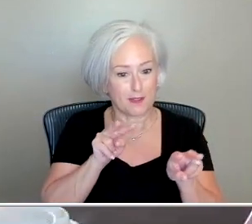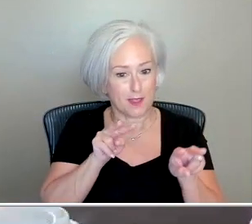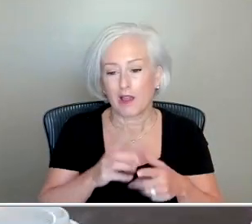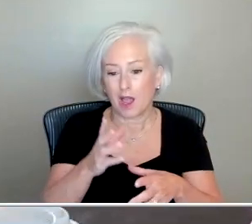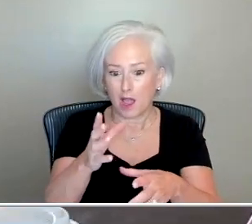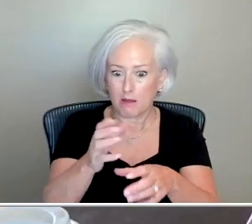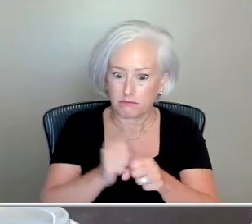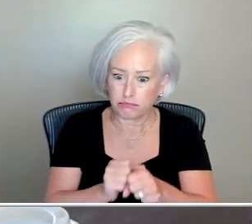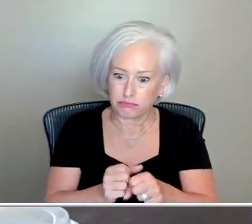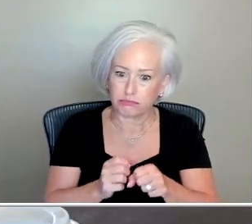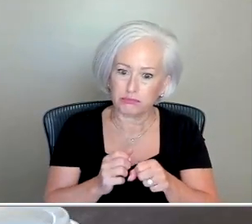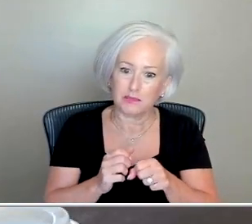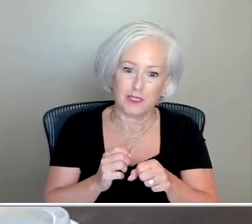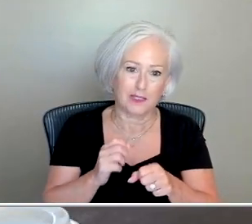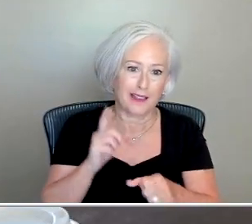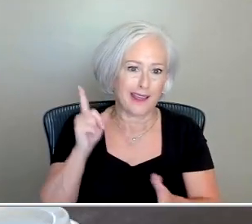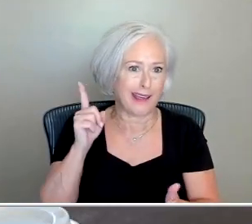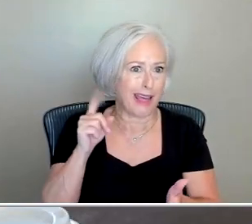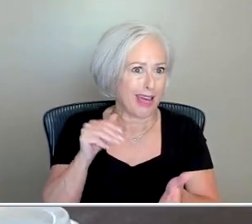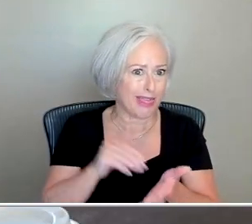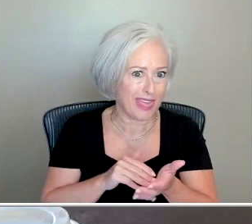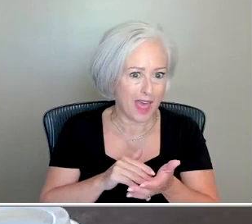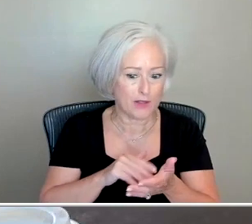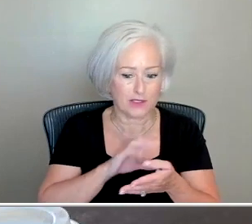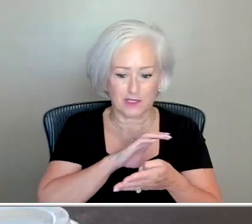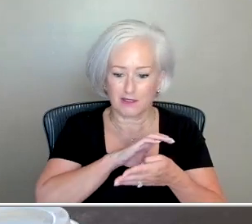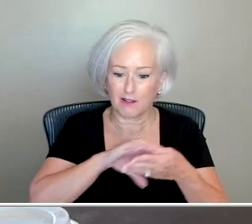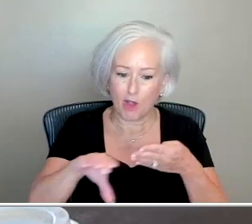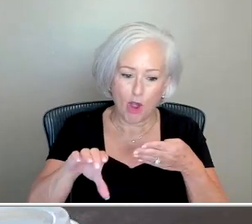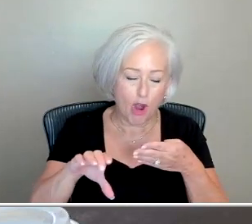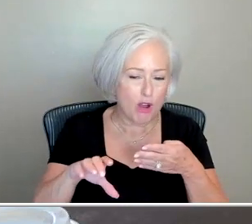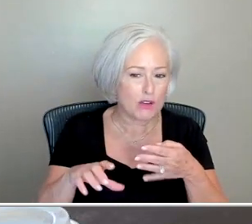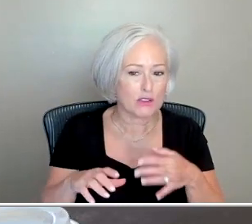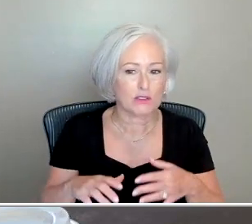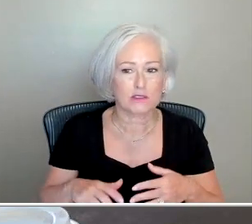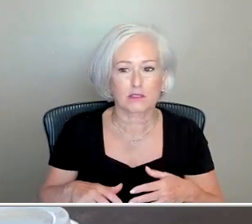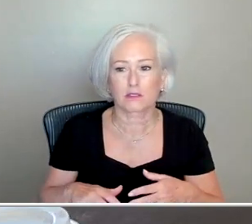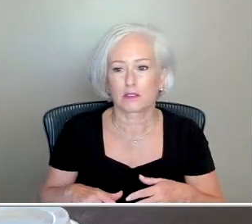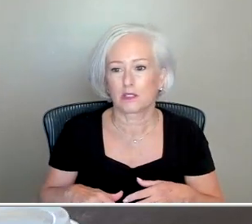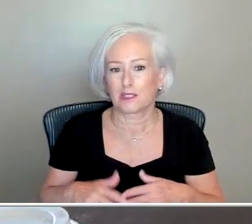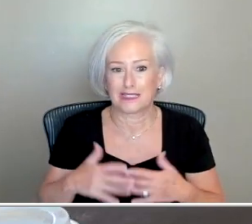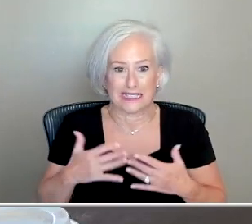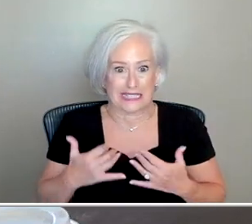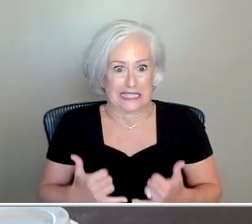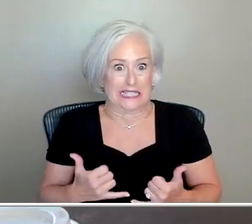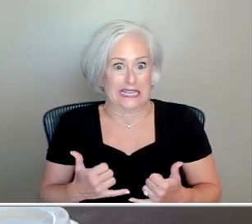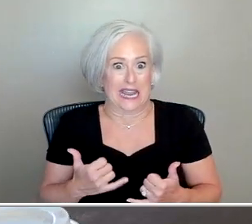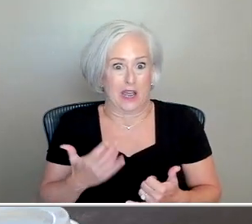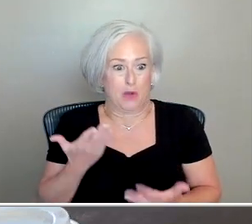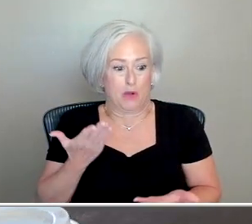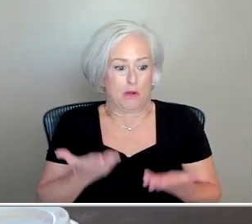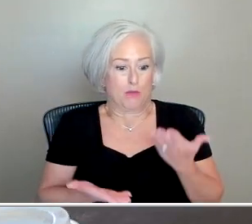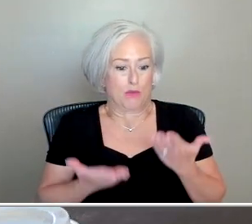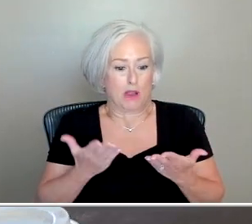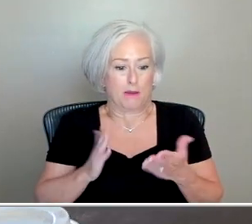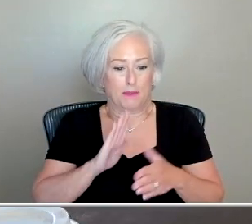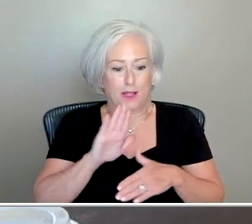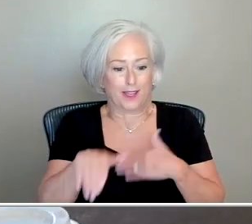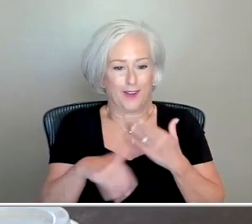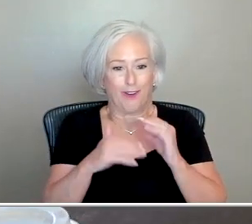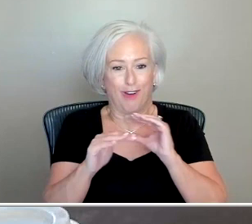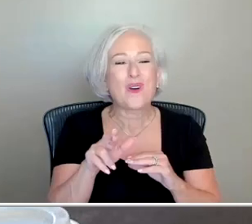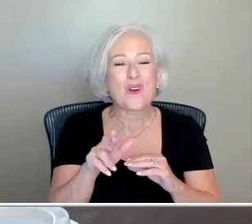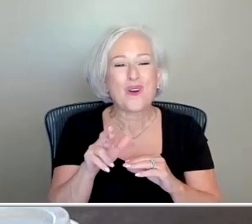said 800, 1,000 of them at the time. Nowadays, it would probably all come through email or